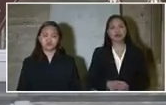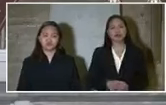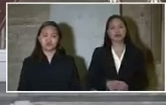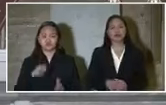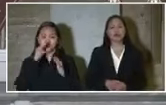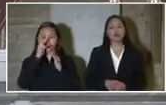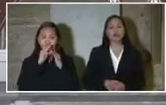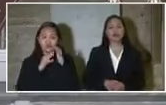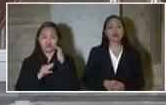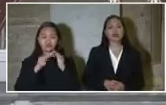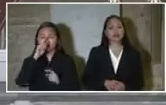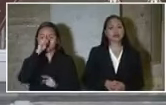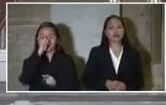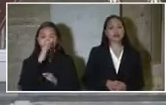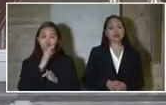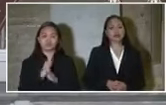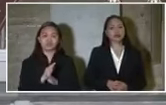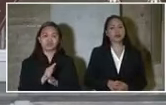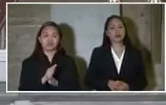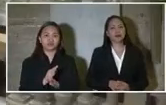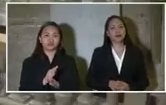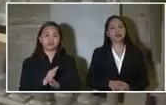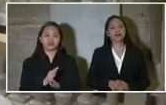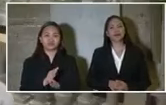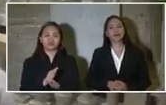The mystery of faith.